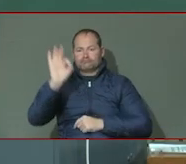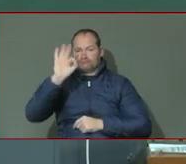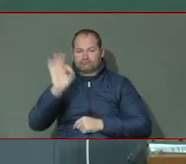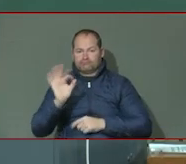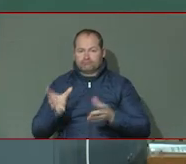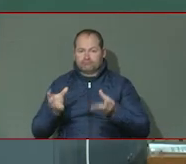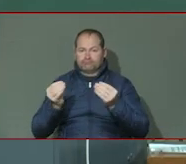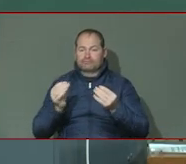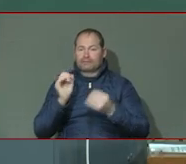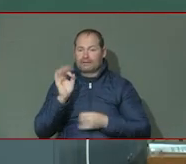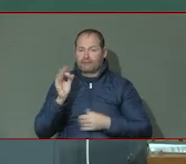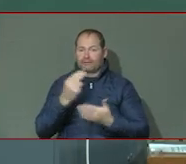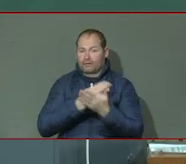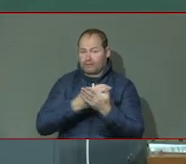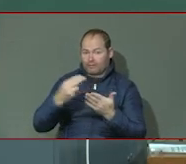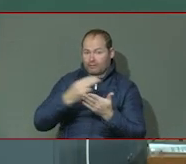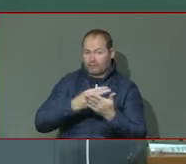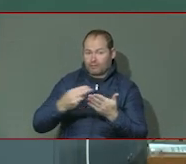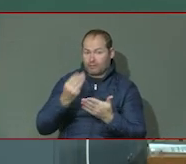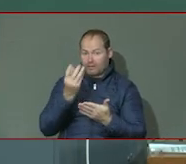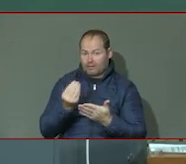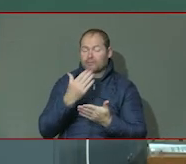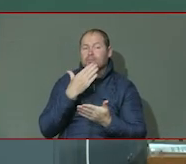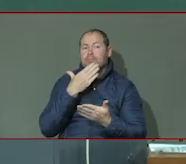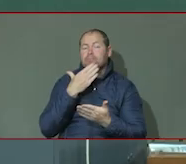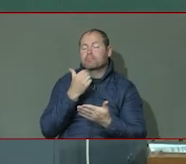if you have a highlighter, highlight all the